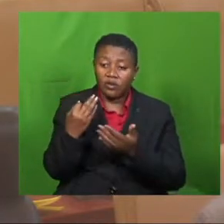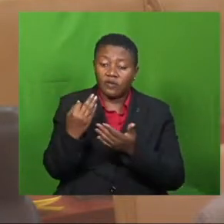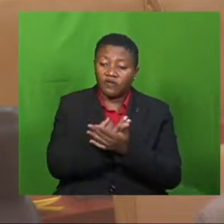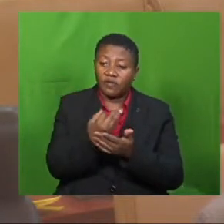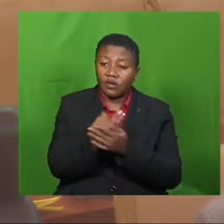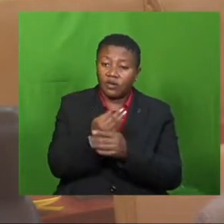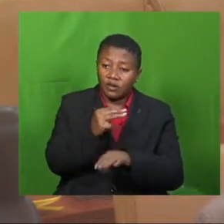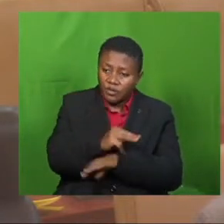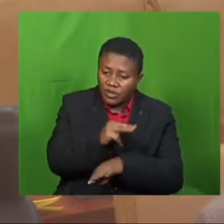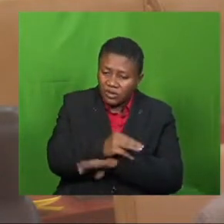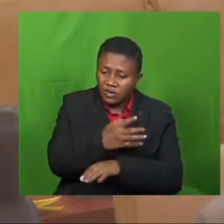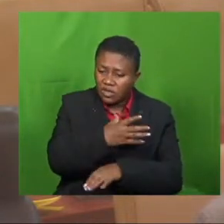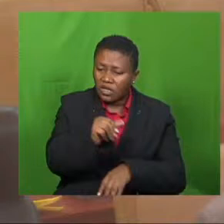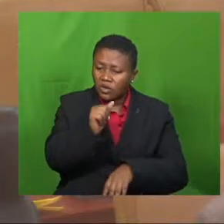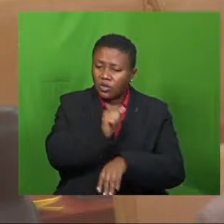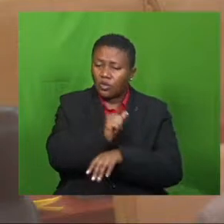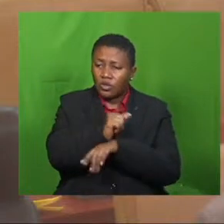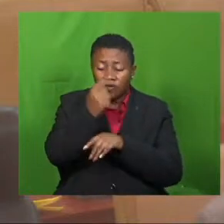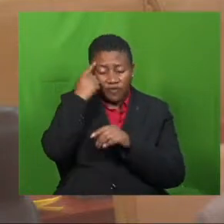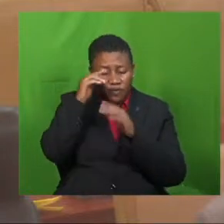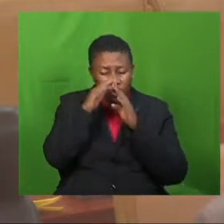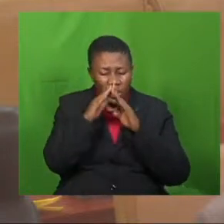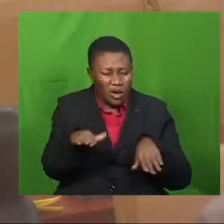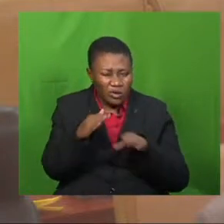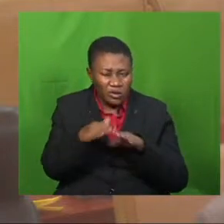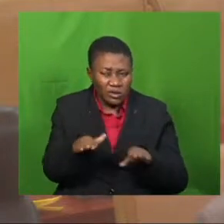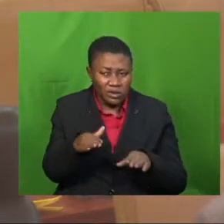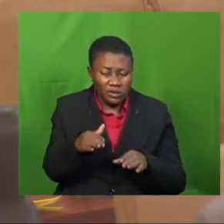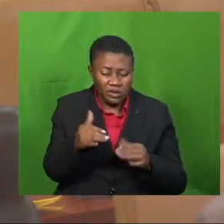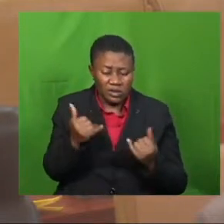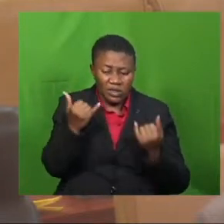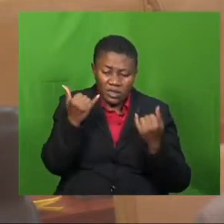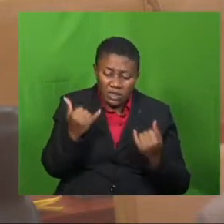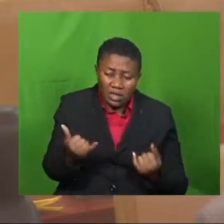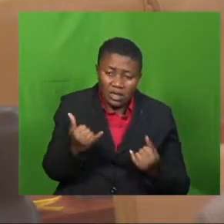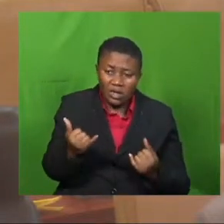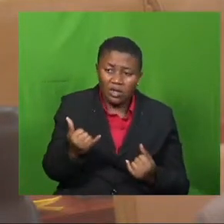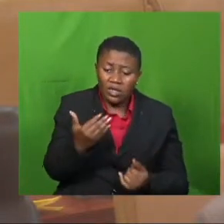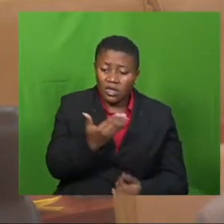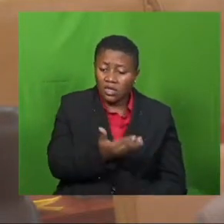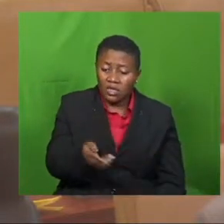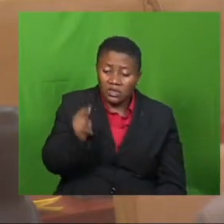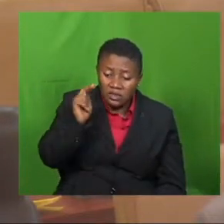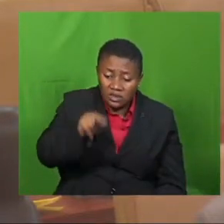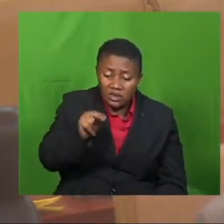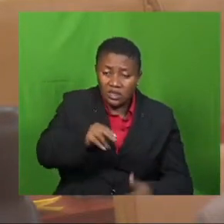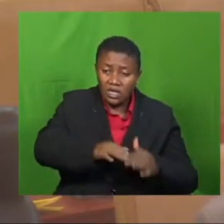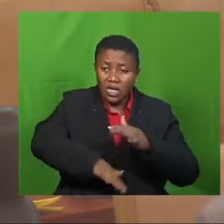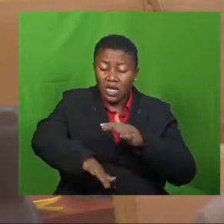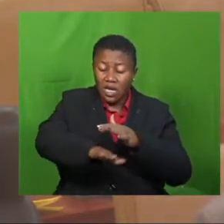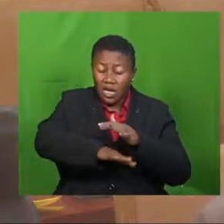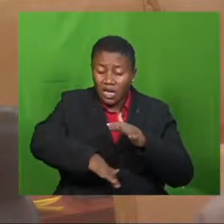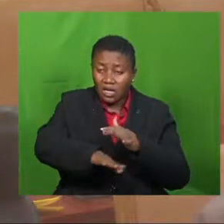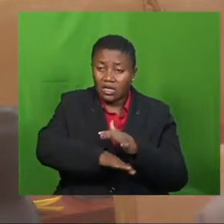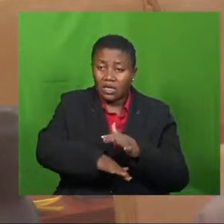to the fact that it is now a requirement under the Public Investment Management